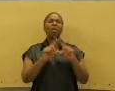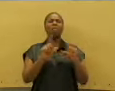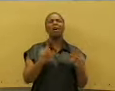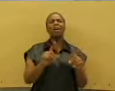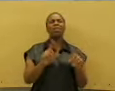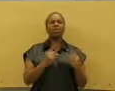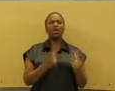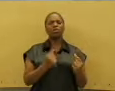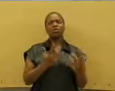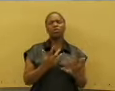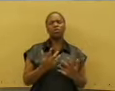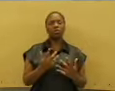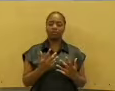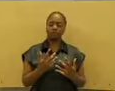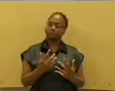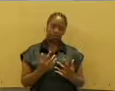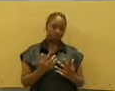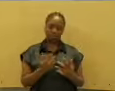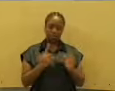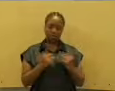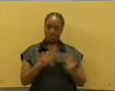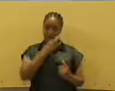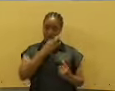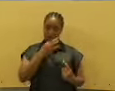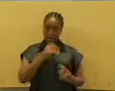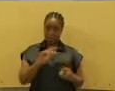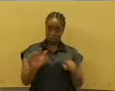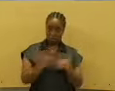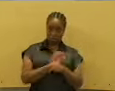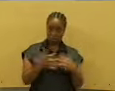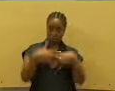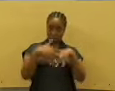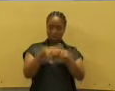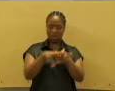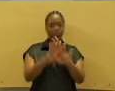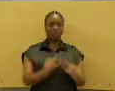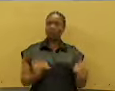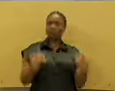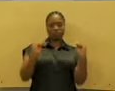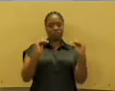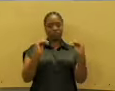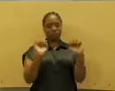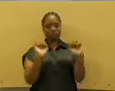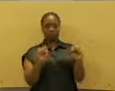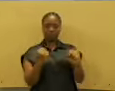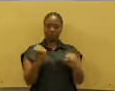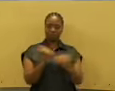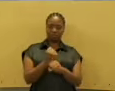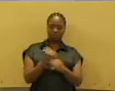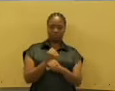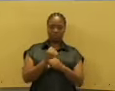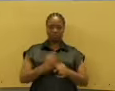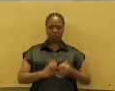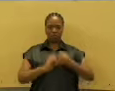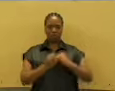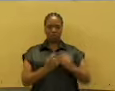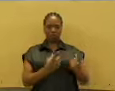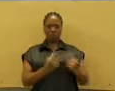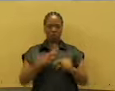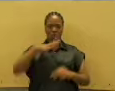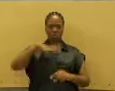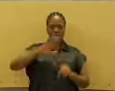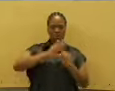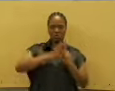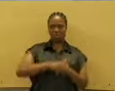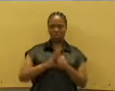bit. Then you can't say that you're inclusive, that you are a just space, that you are active in trying to, you know, not discriminate